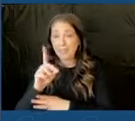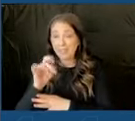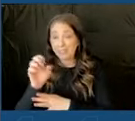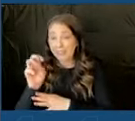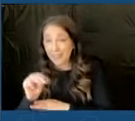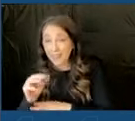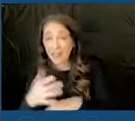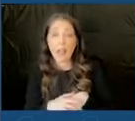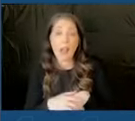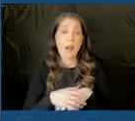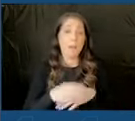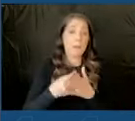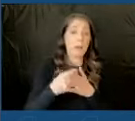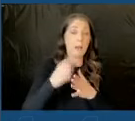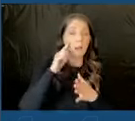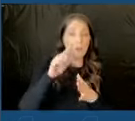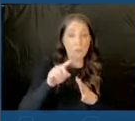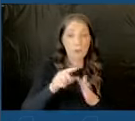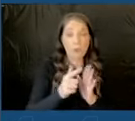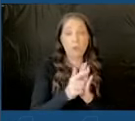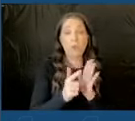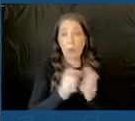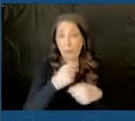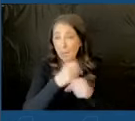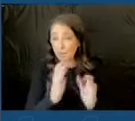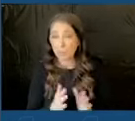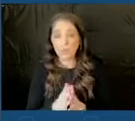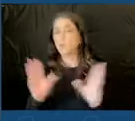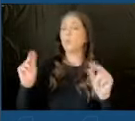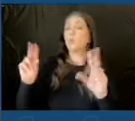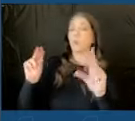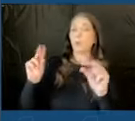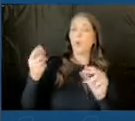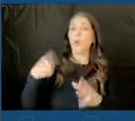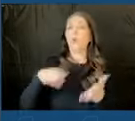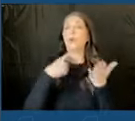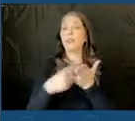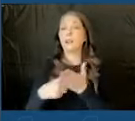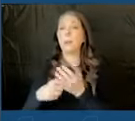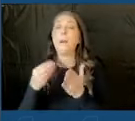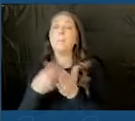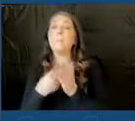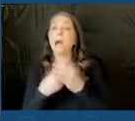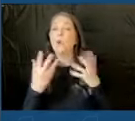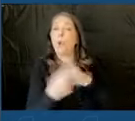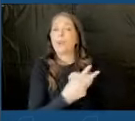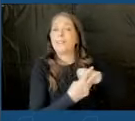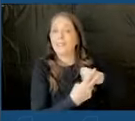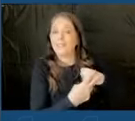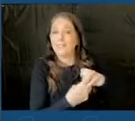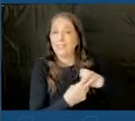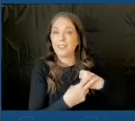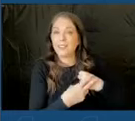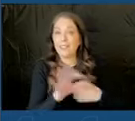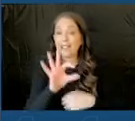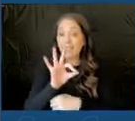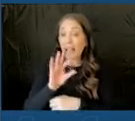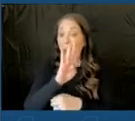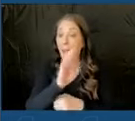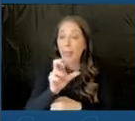money aside? No, they're not predict. What we're talking about is the money that we set aside. We set aside almost $9